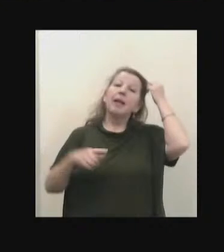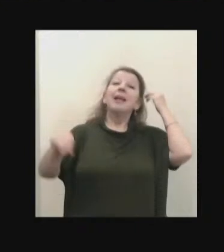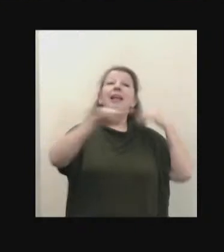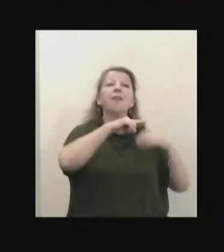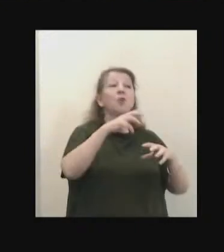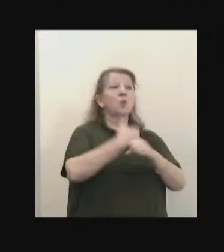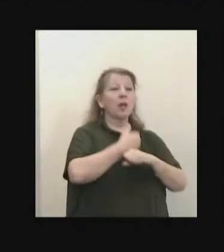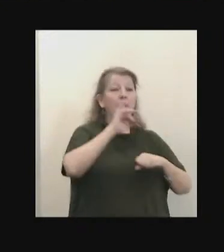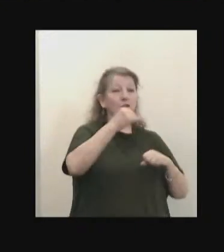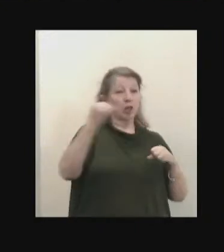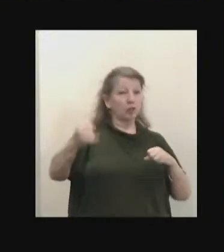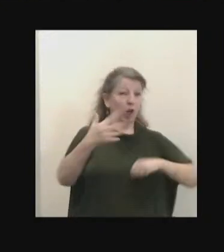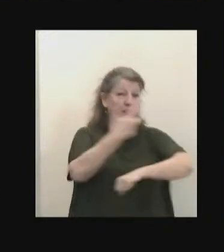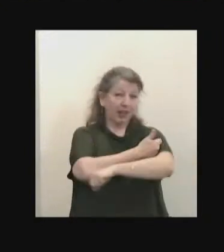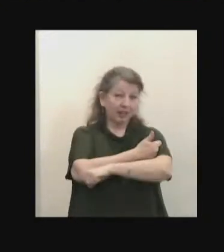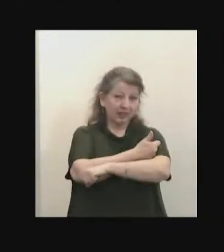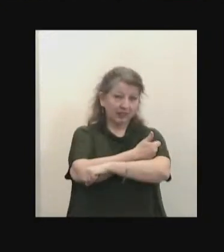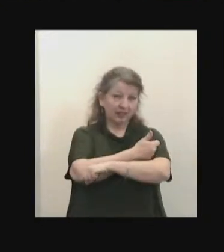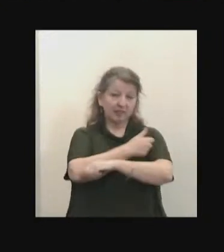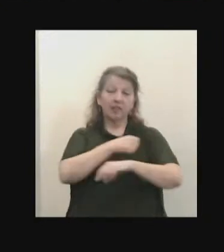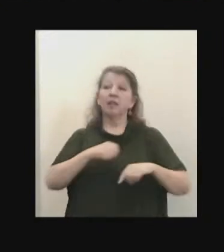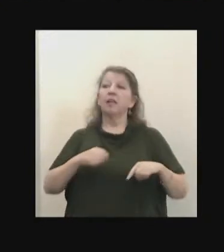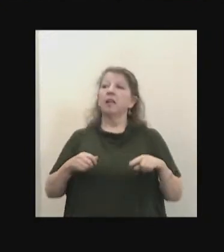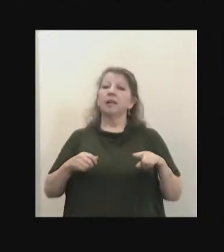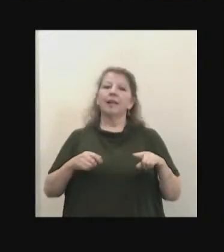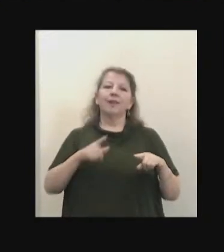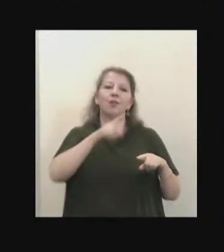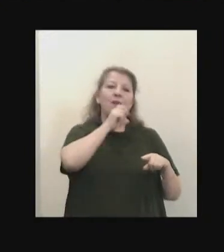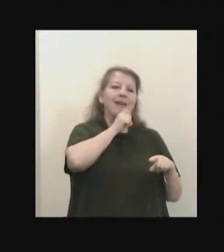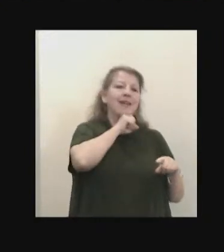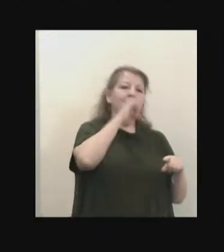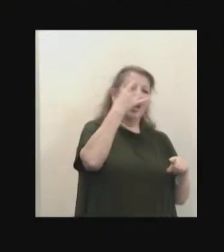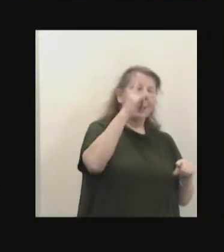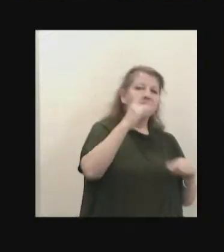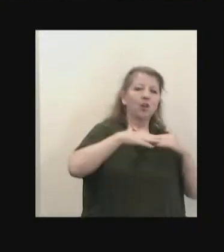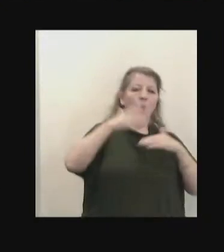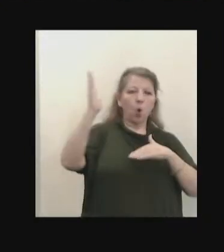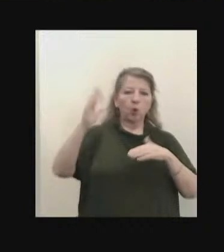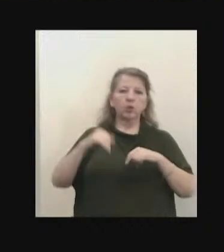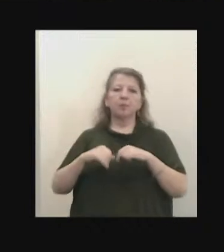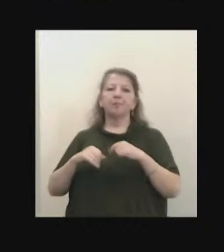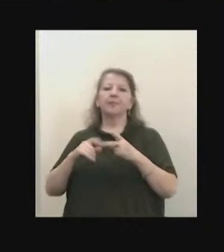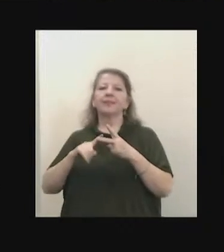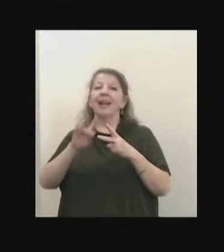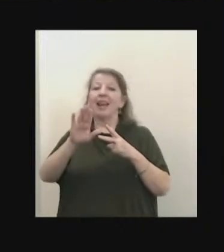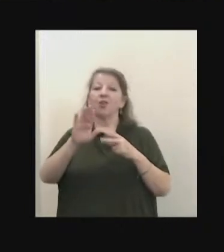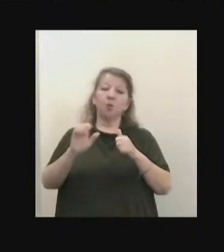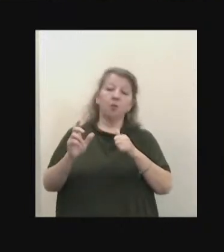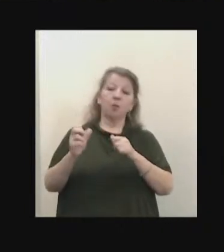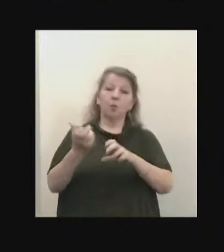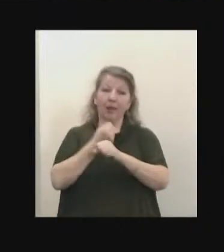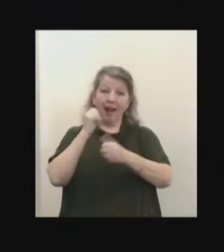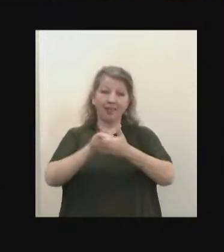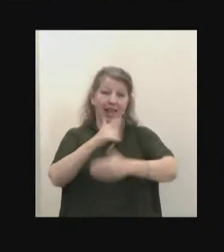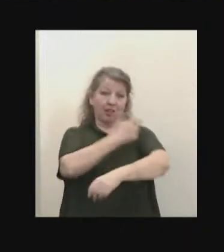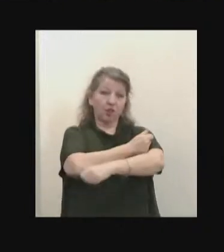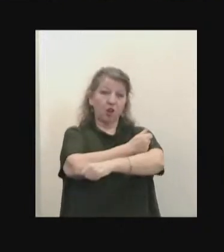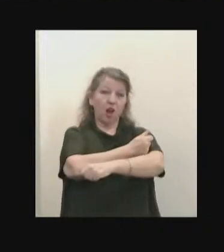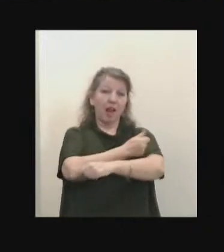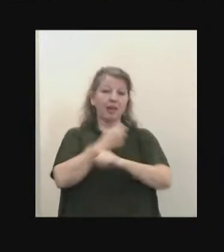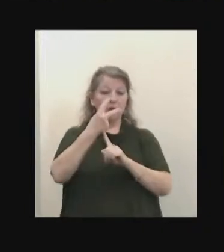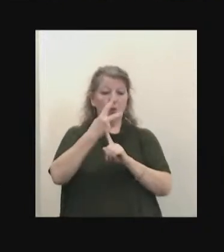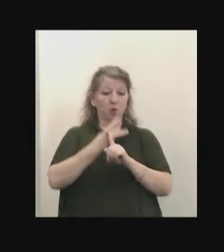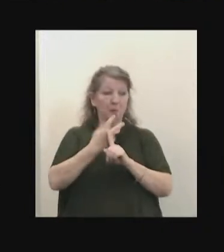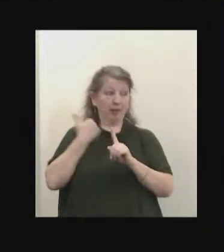vaccine, anybody who was 18 years and older and received their first dose 2 months or more,